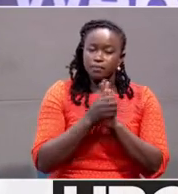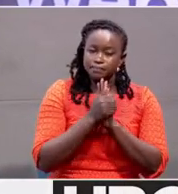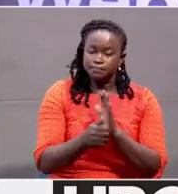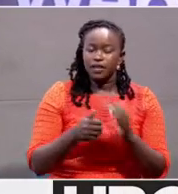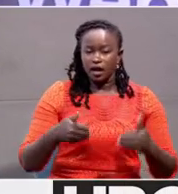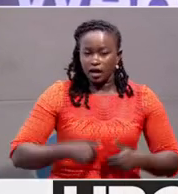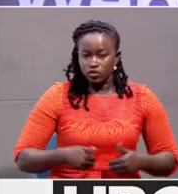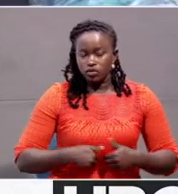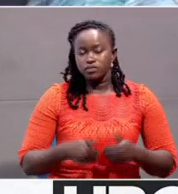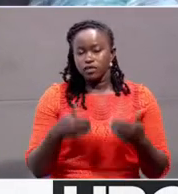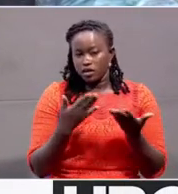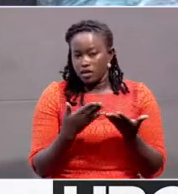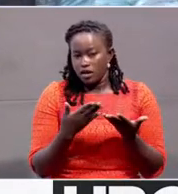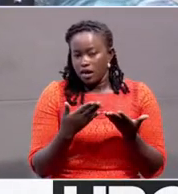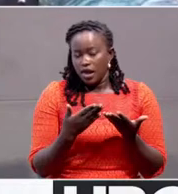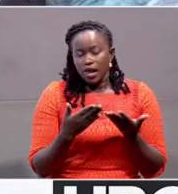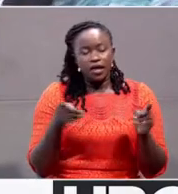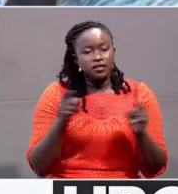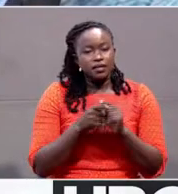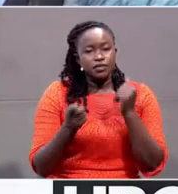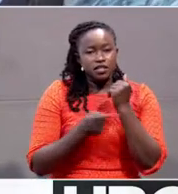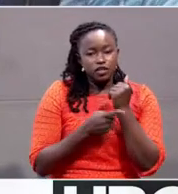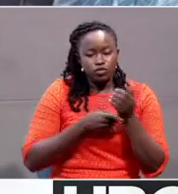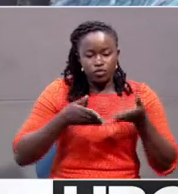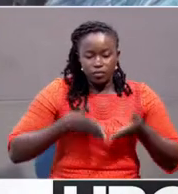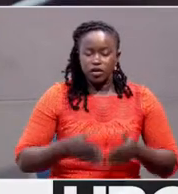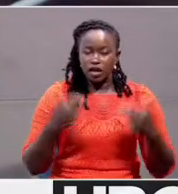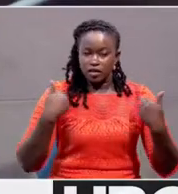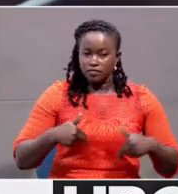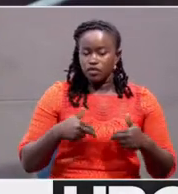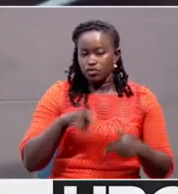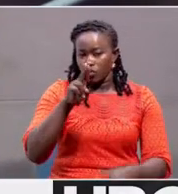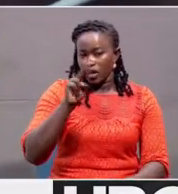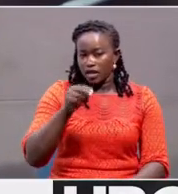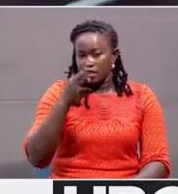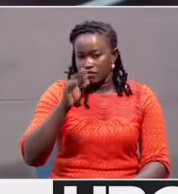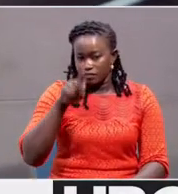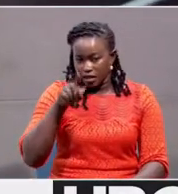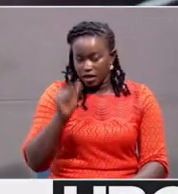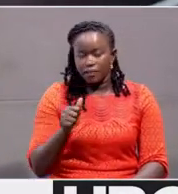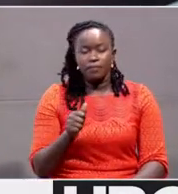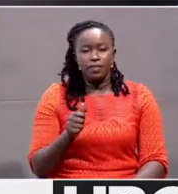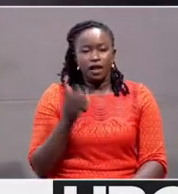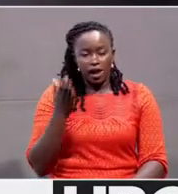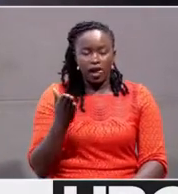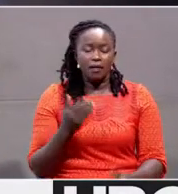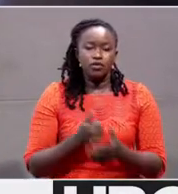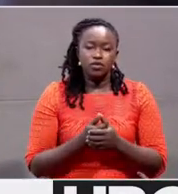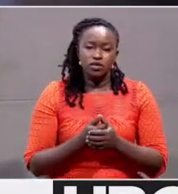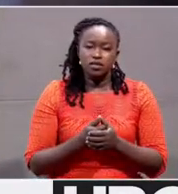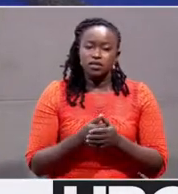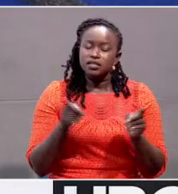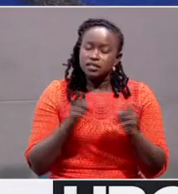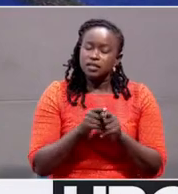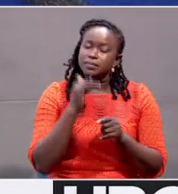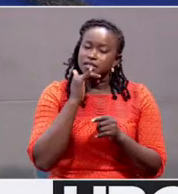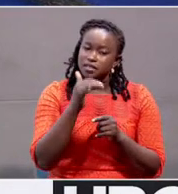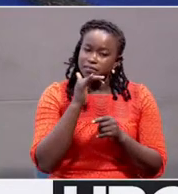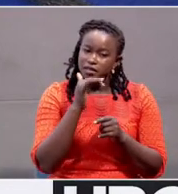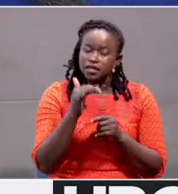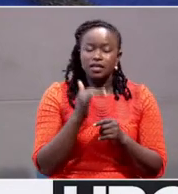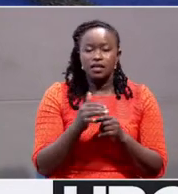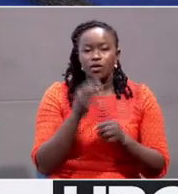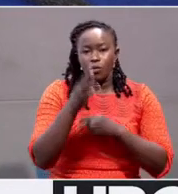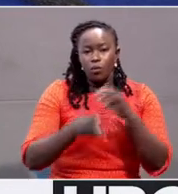Youth, Sexual Reproductive Health, at the United Nations Fund for Population Activities, Alan Isizomu, was speaking at